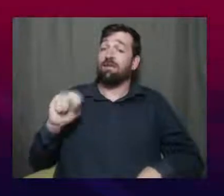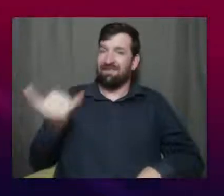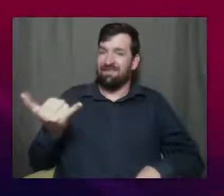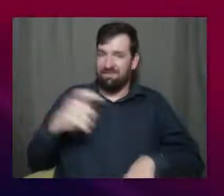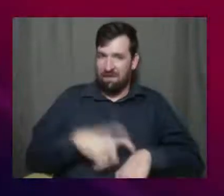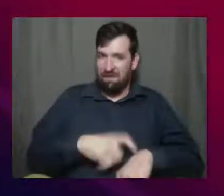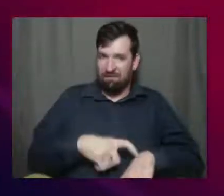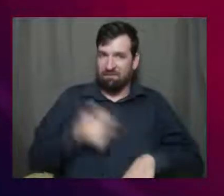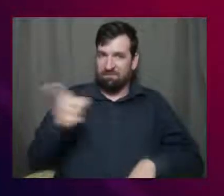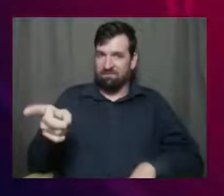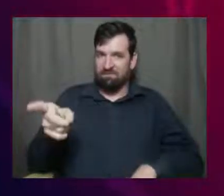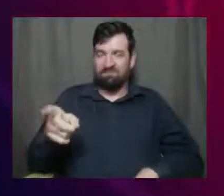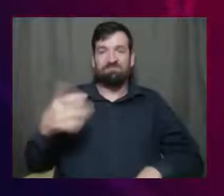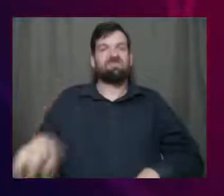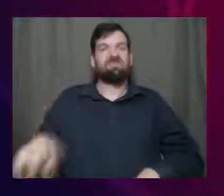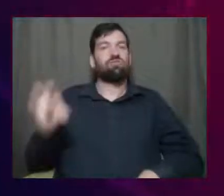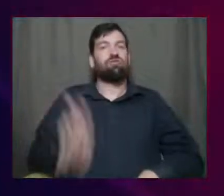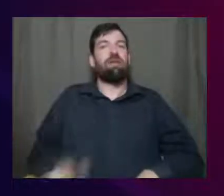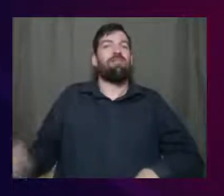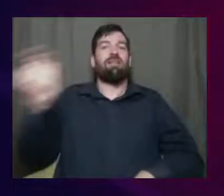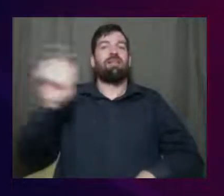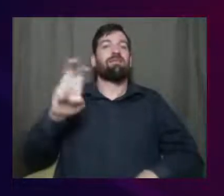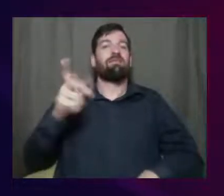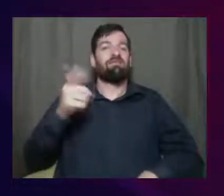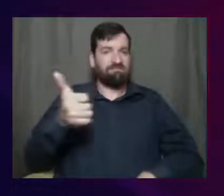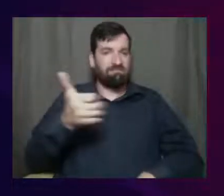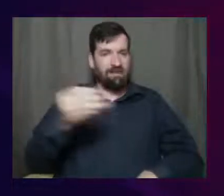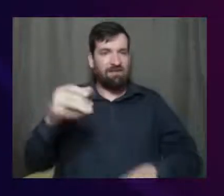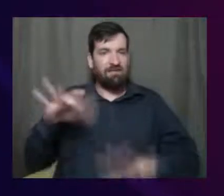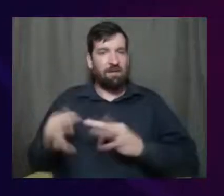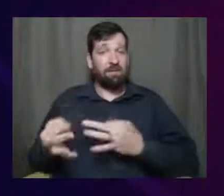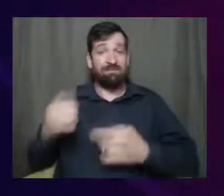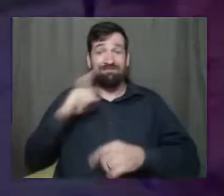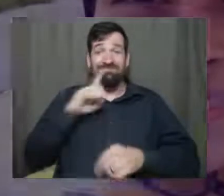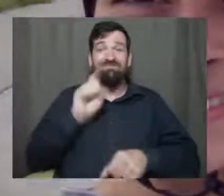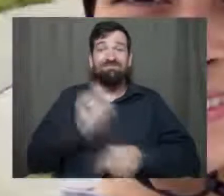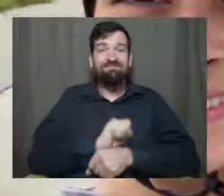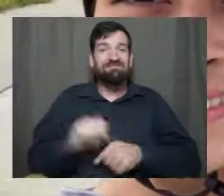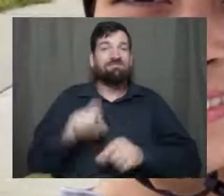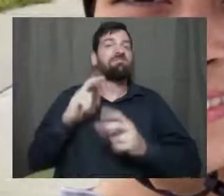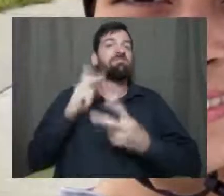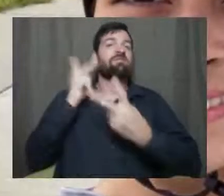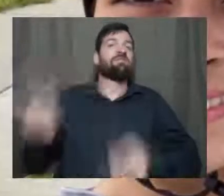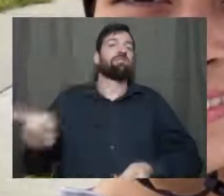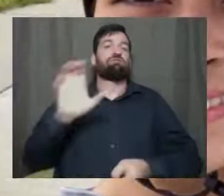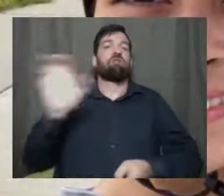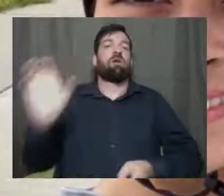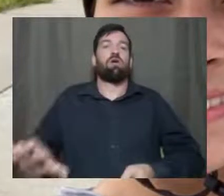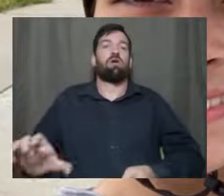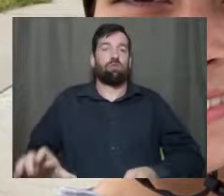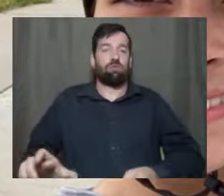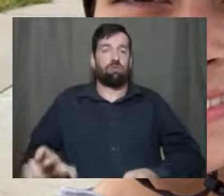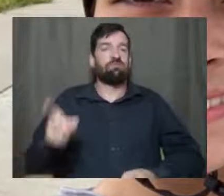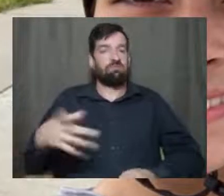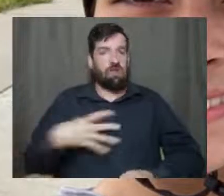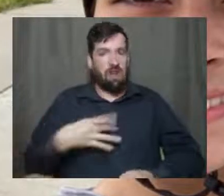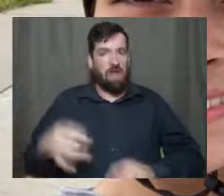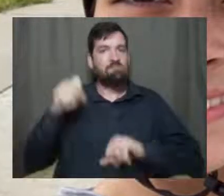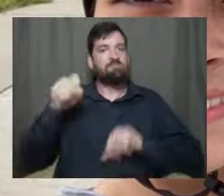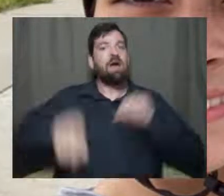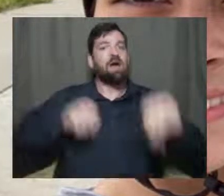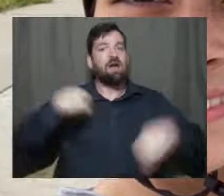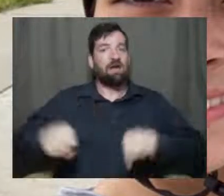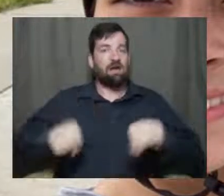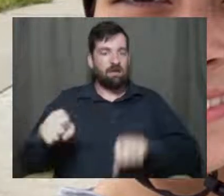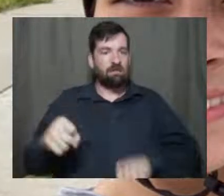You're quite the traveler. We have some pictures of you and your family. You actually went to Chicago, and you guys like to bike and get out there. You guys like to